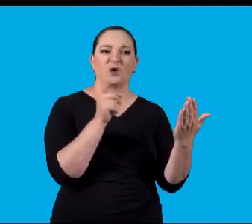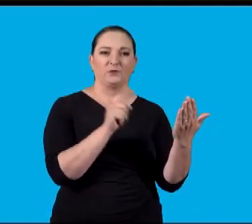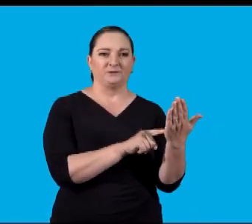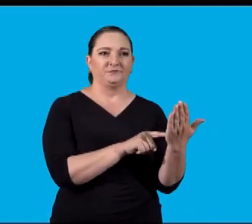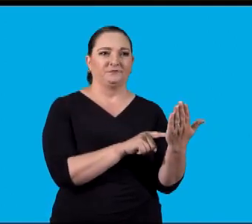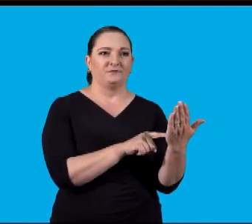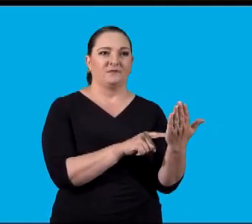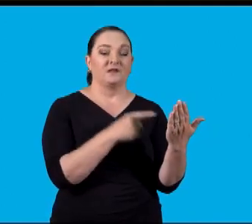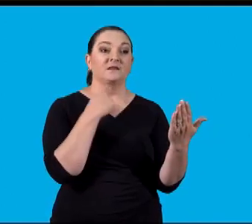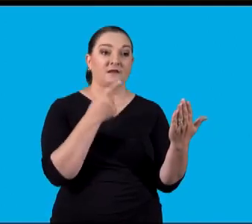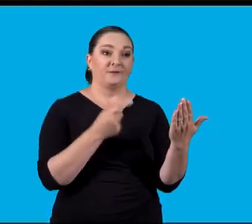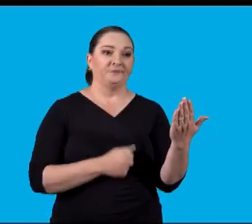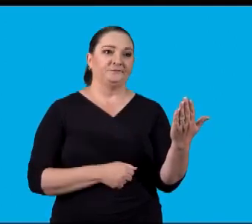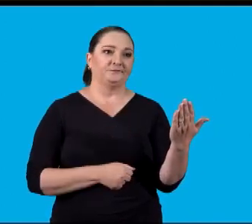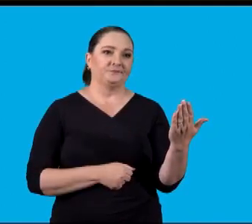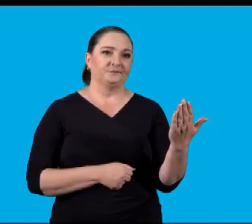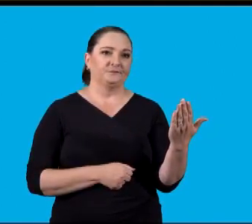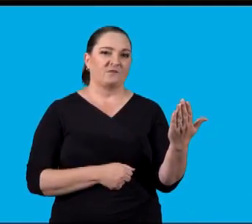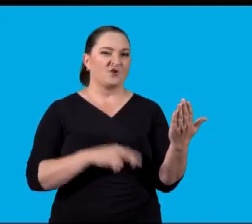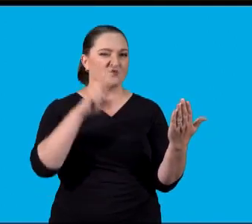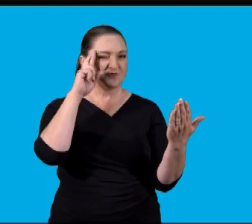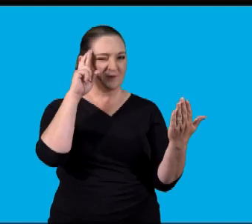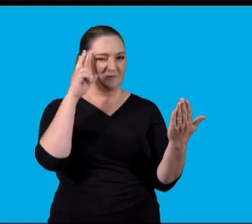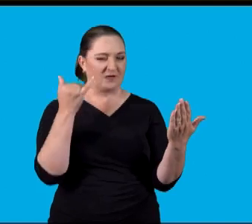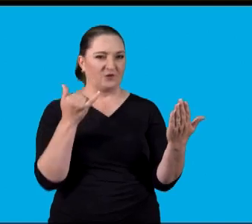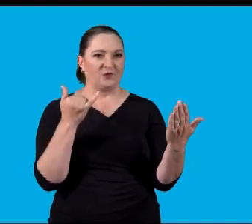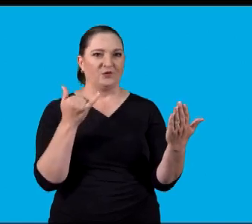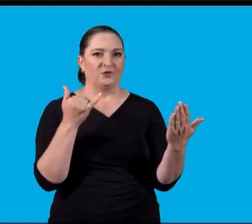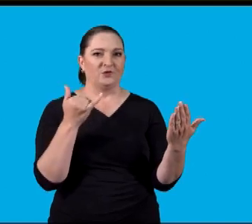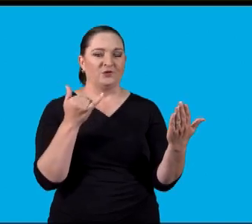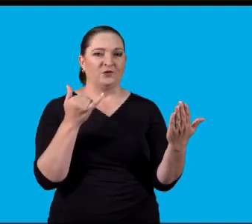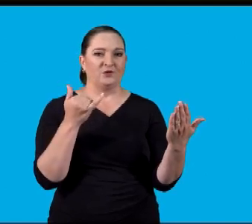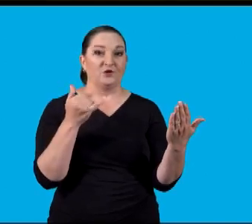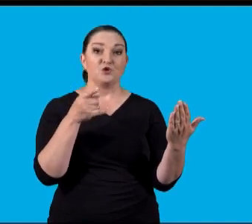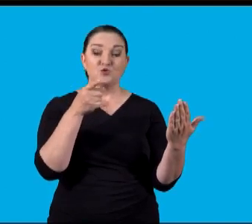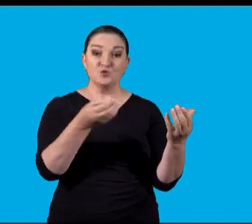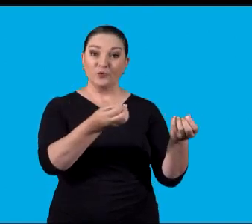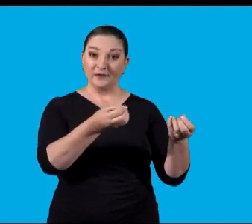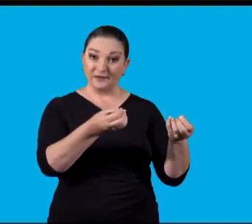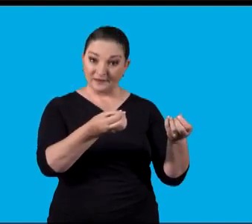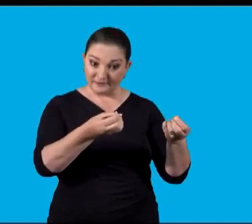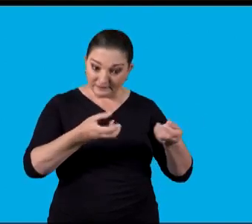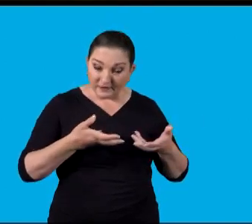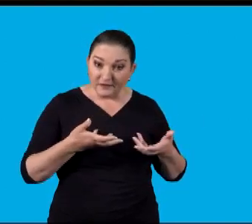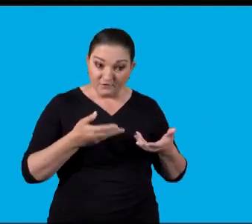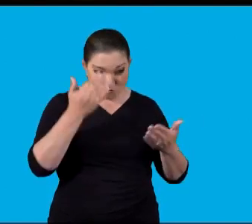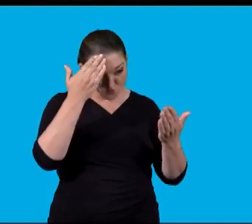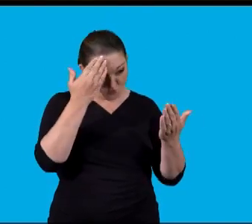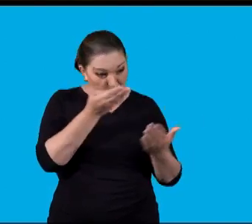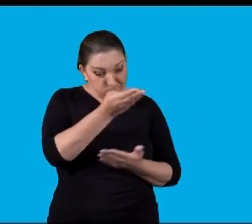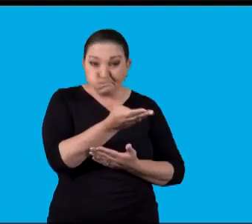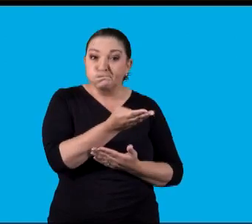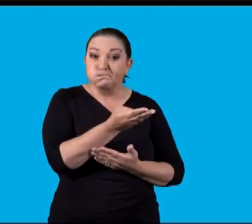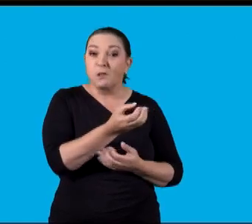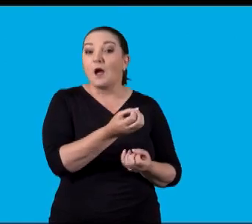say on your calculator, you can then say, remember, you are given the